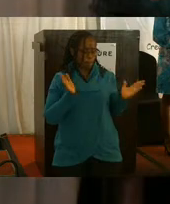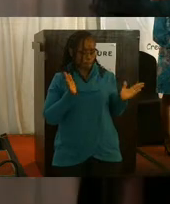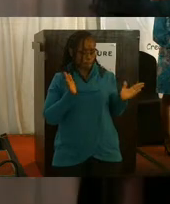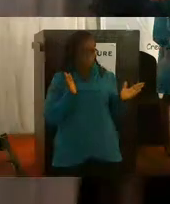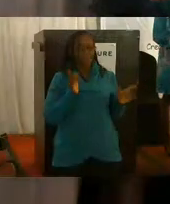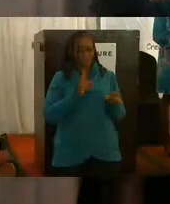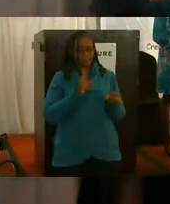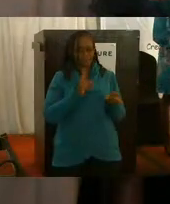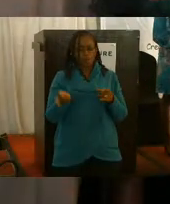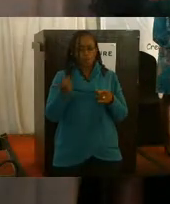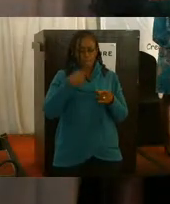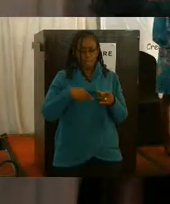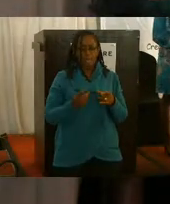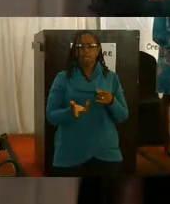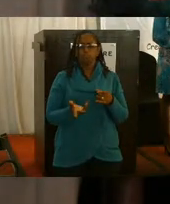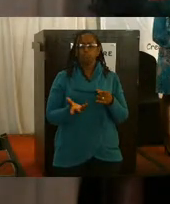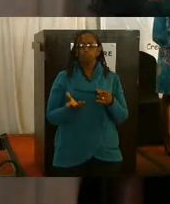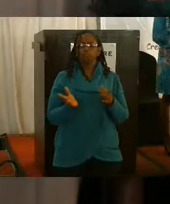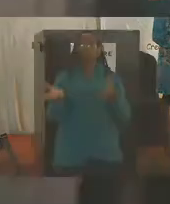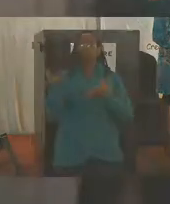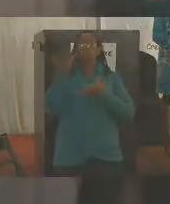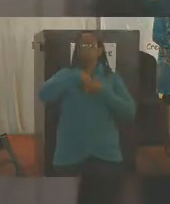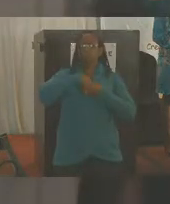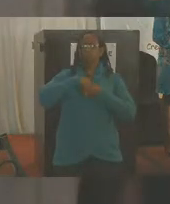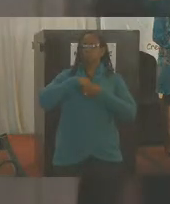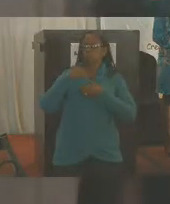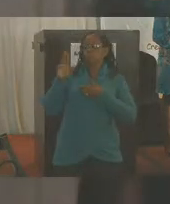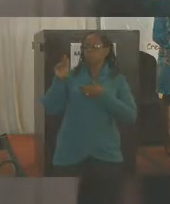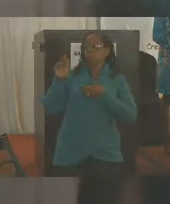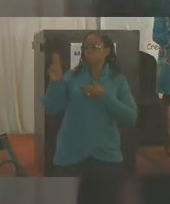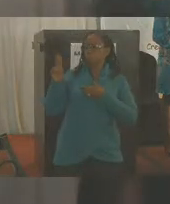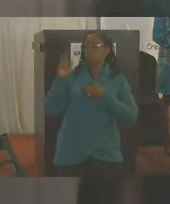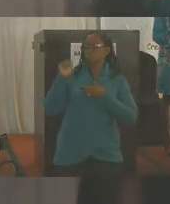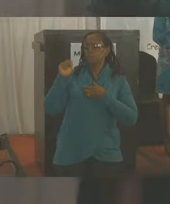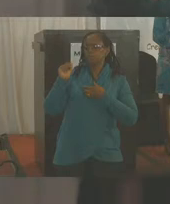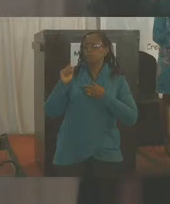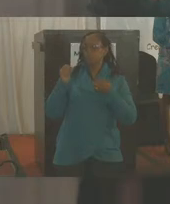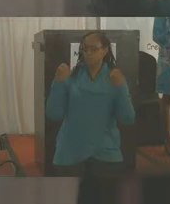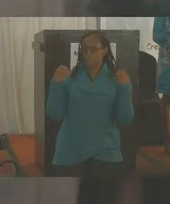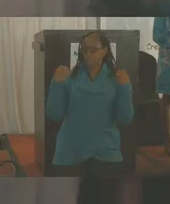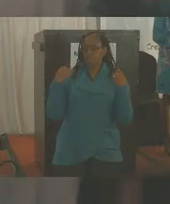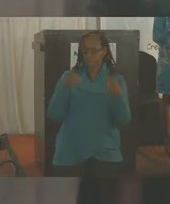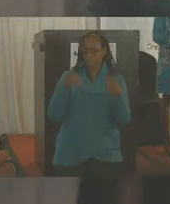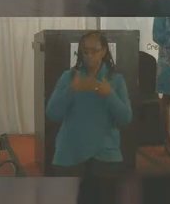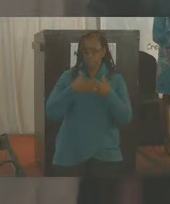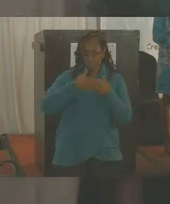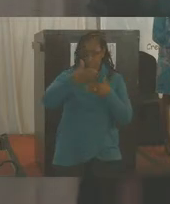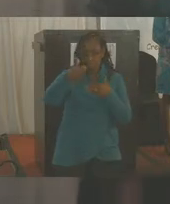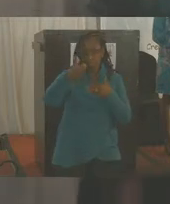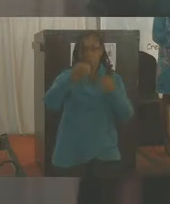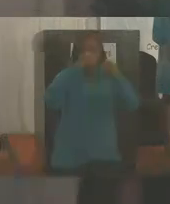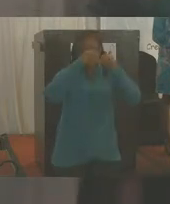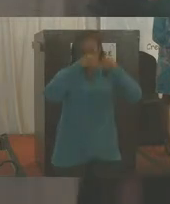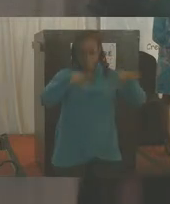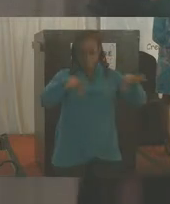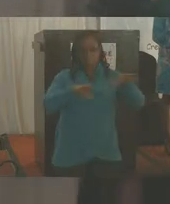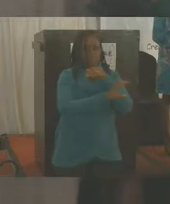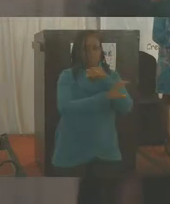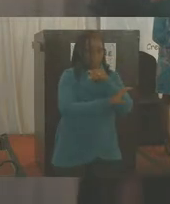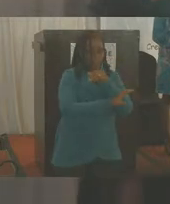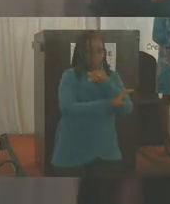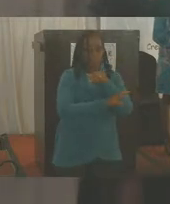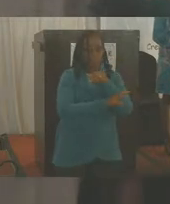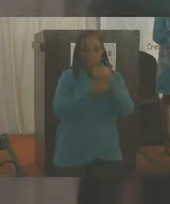gospel of utu we made me put it into practice our country bless our families